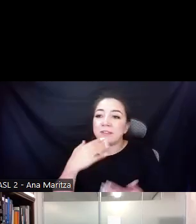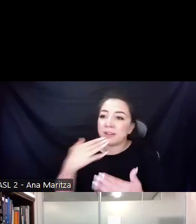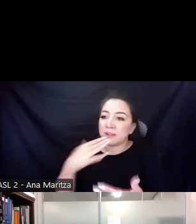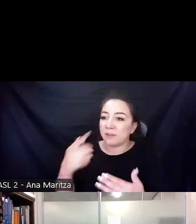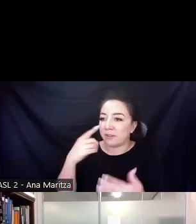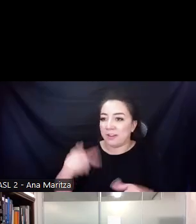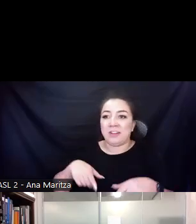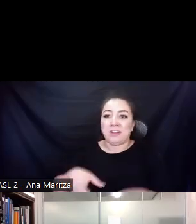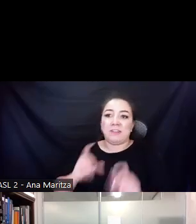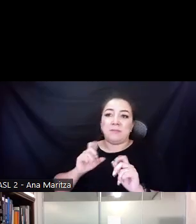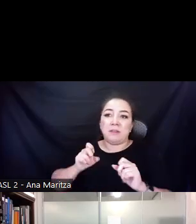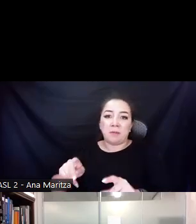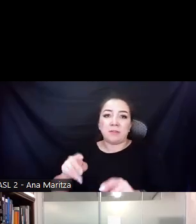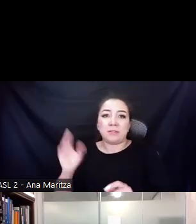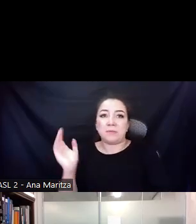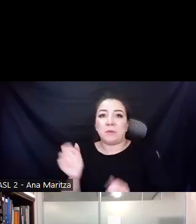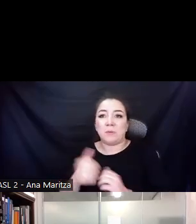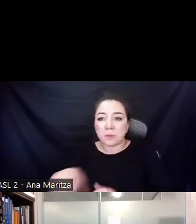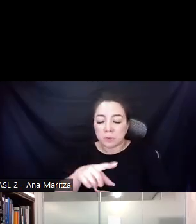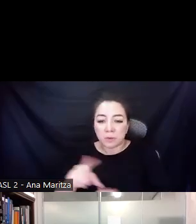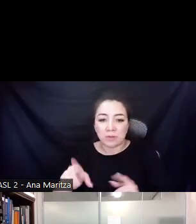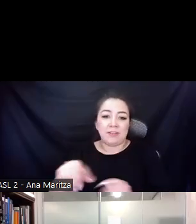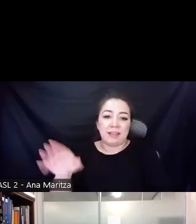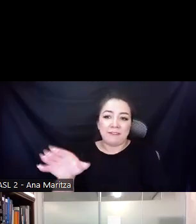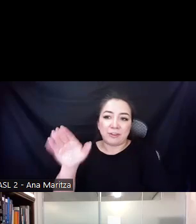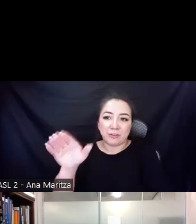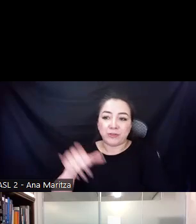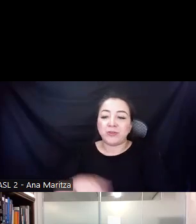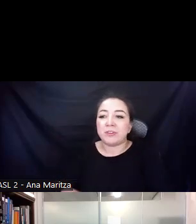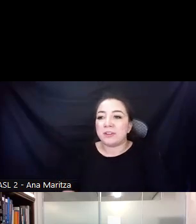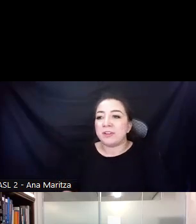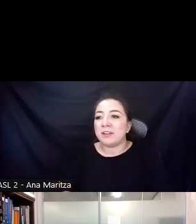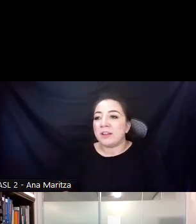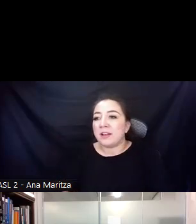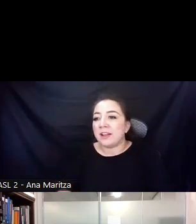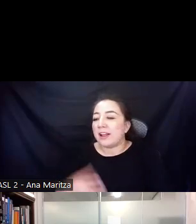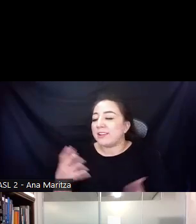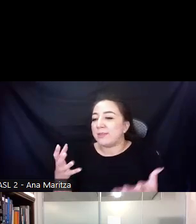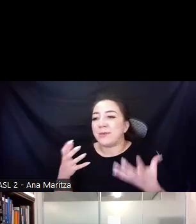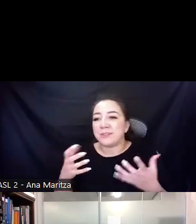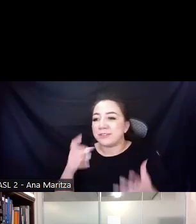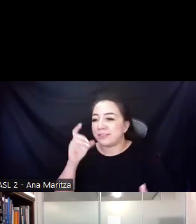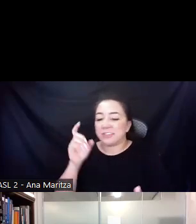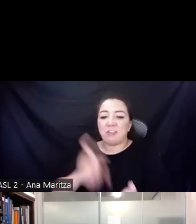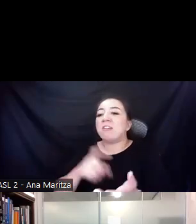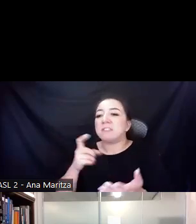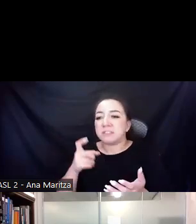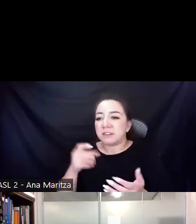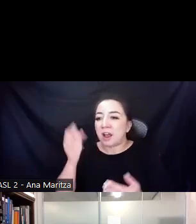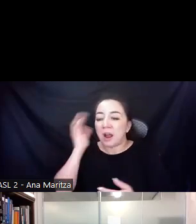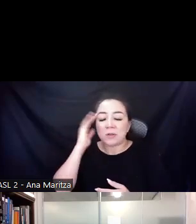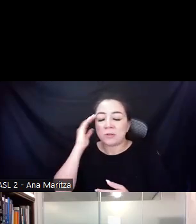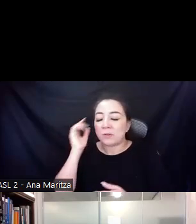me this opportunity to speak with you this afternoon. And I just want to acknowledge that I know this